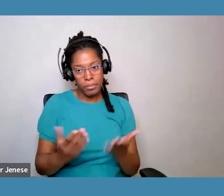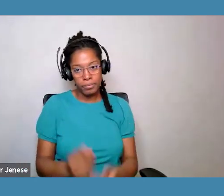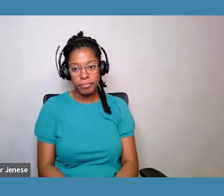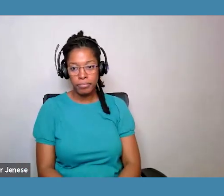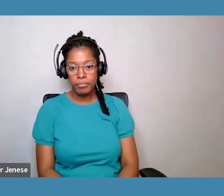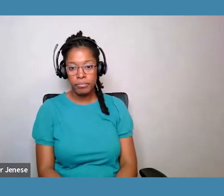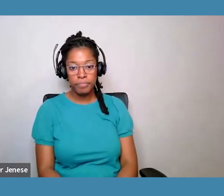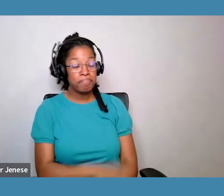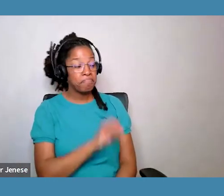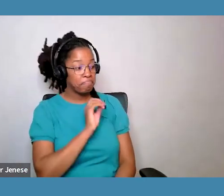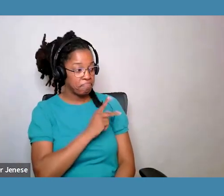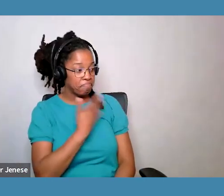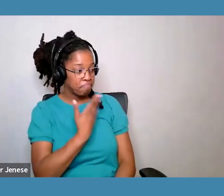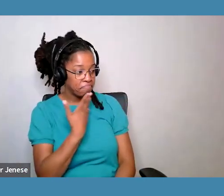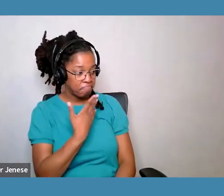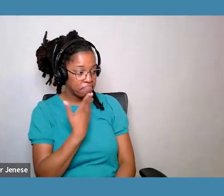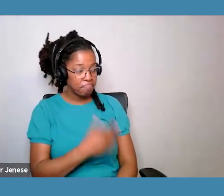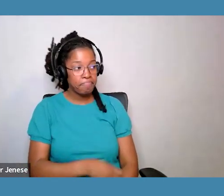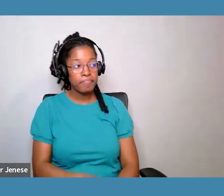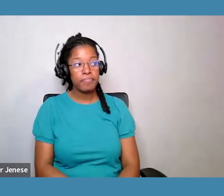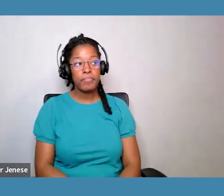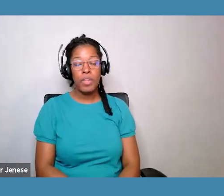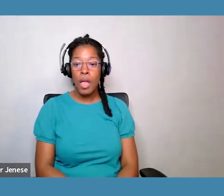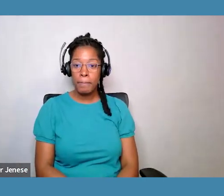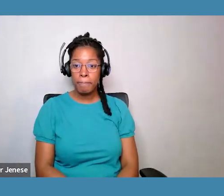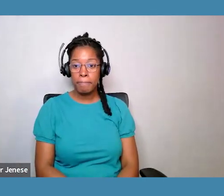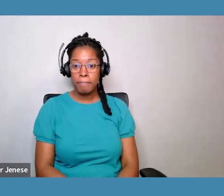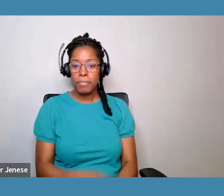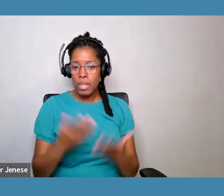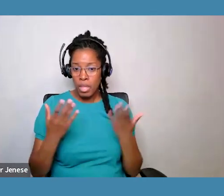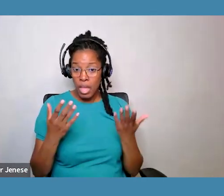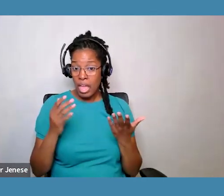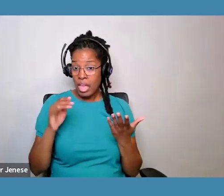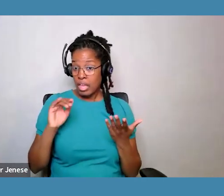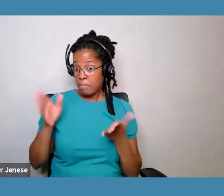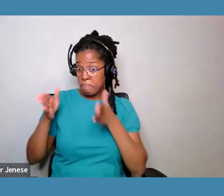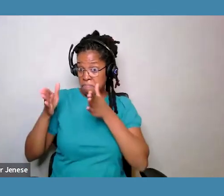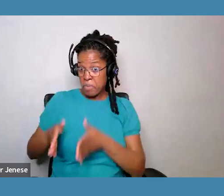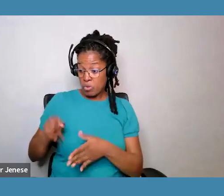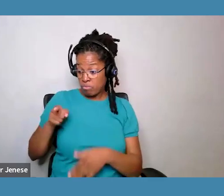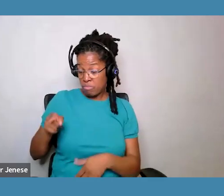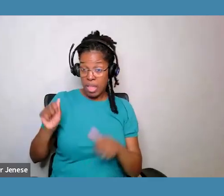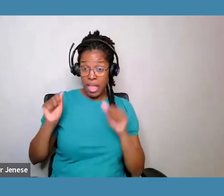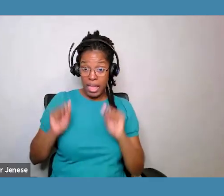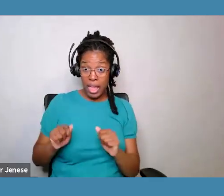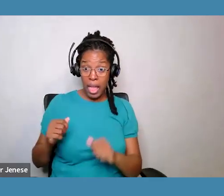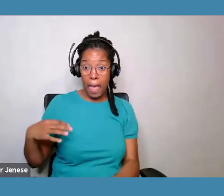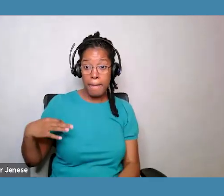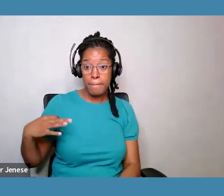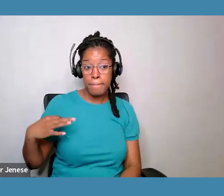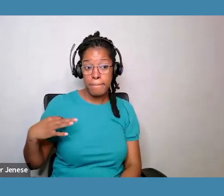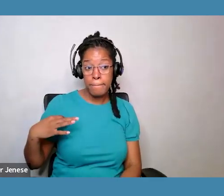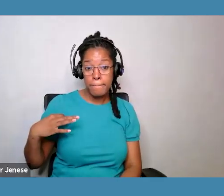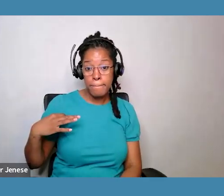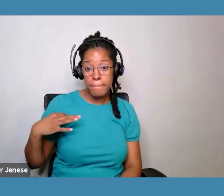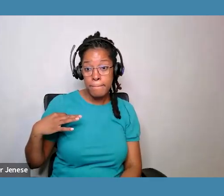Thank you. And is someone able to apply for